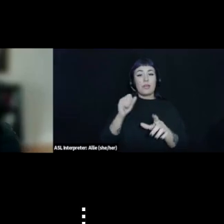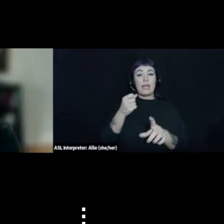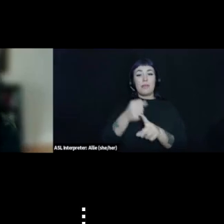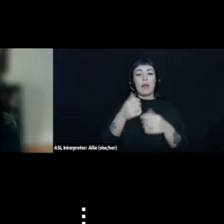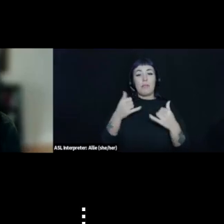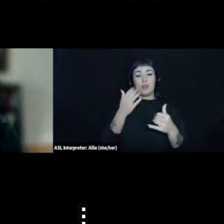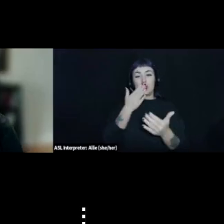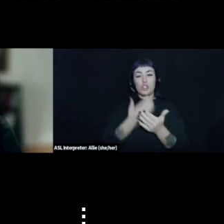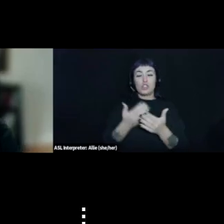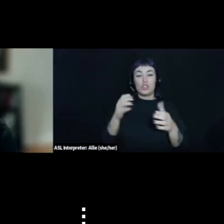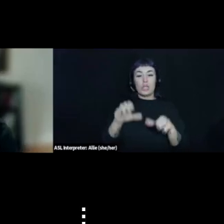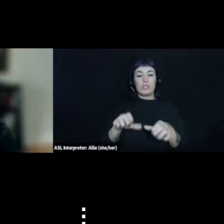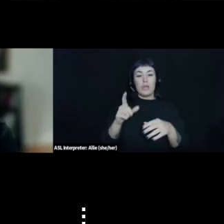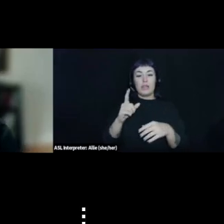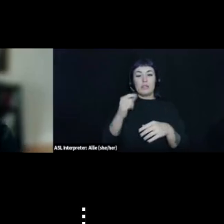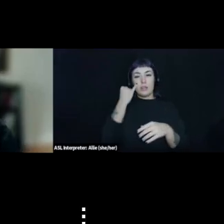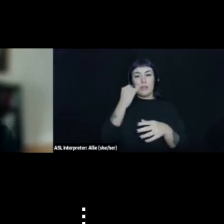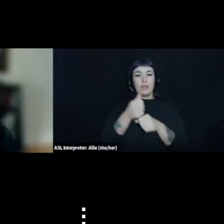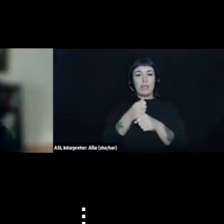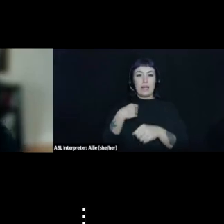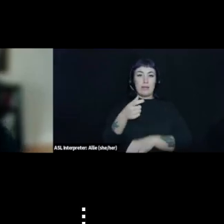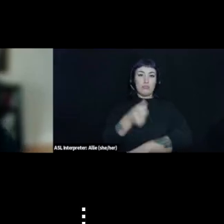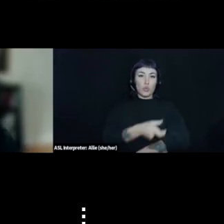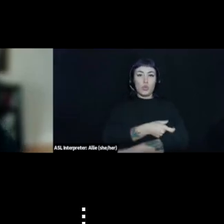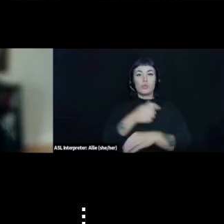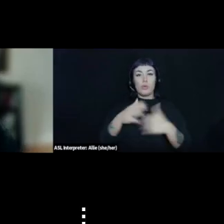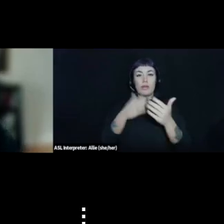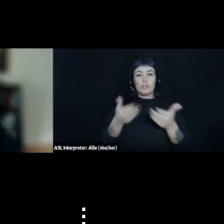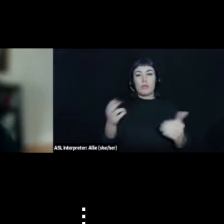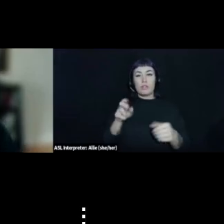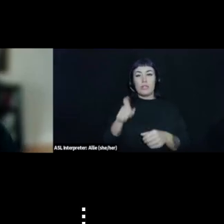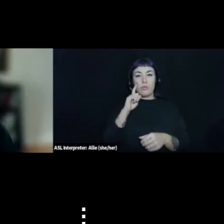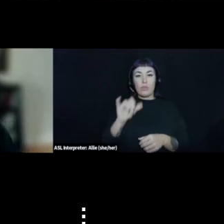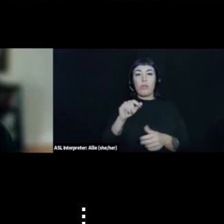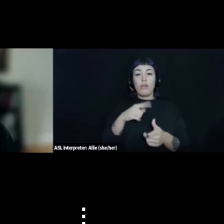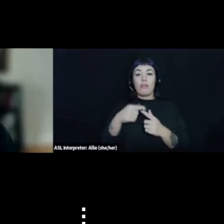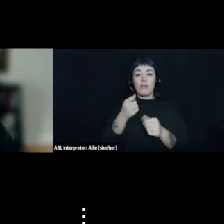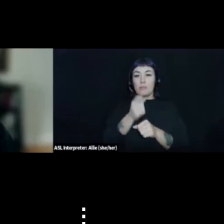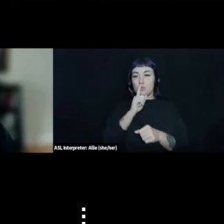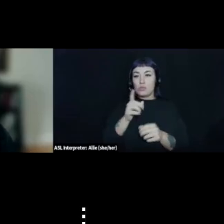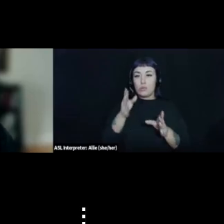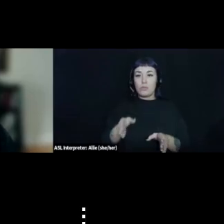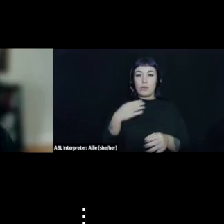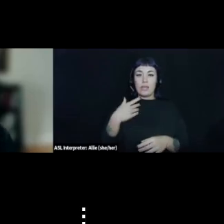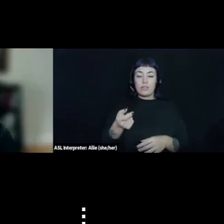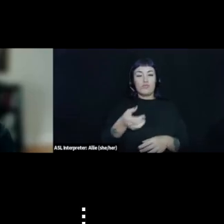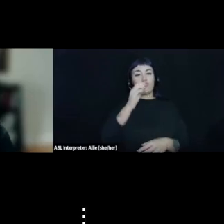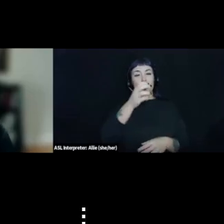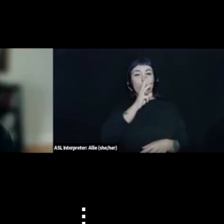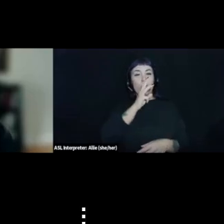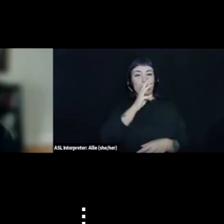there's a good chance of getting bruising and stuff. So whatever supplies you're going to need for that. And then make sure that the person's hydrated as